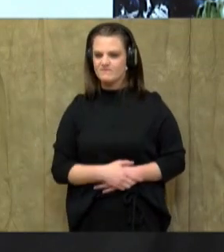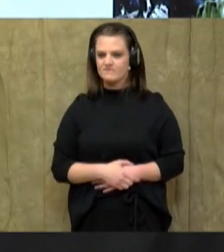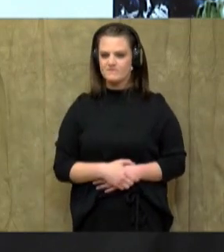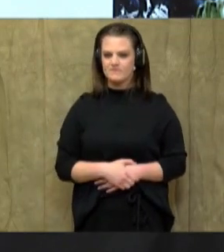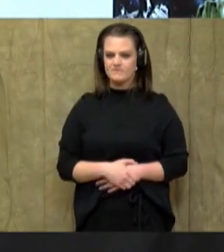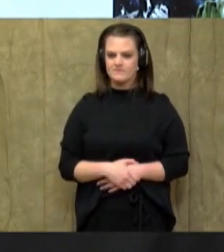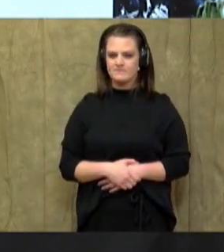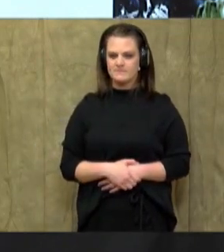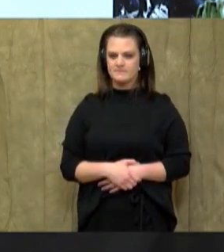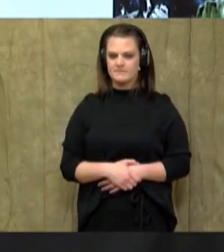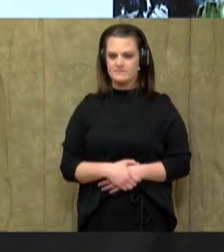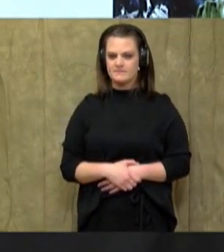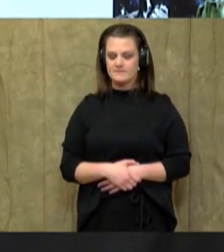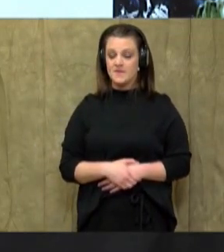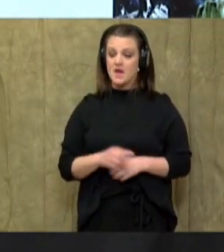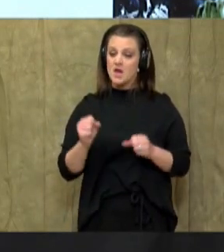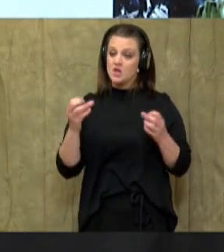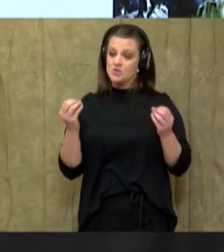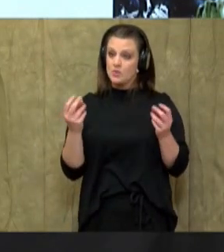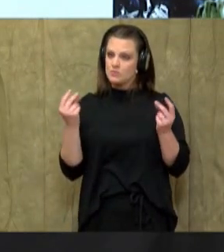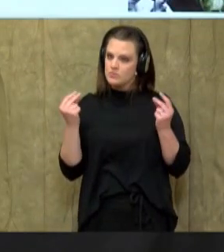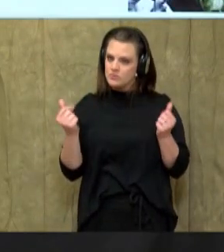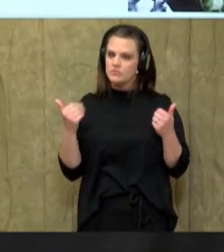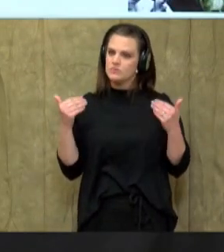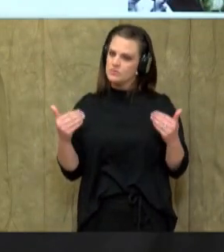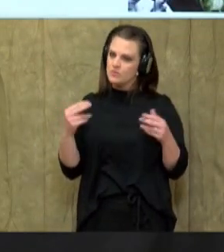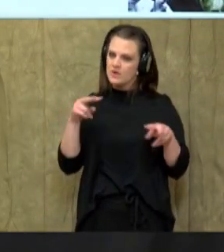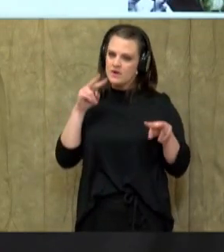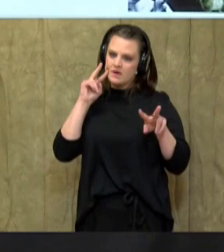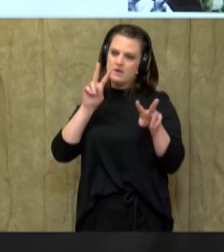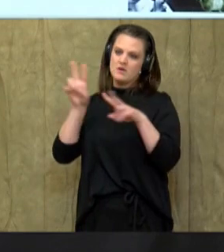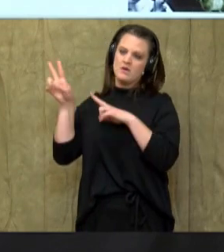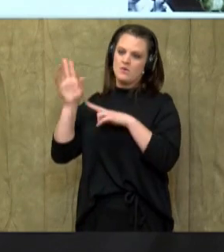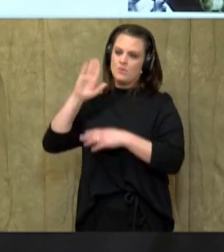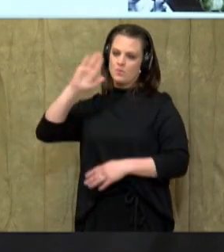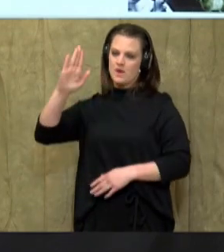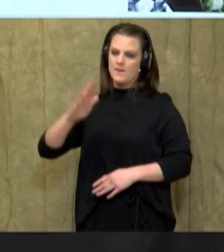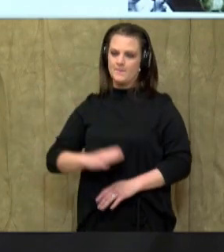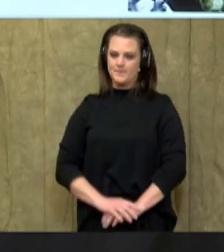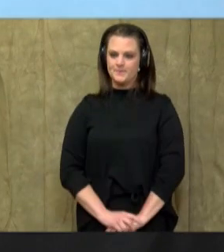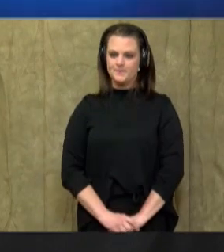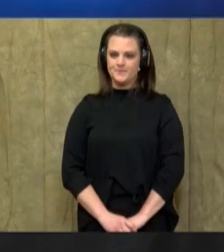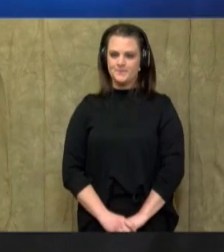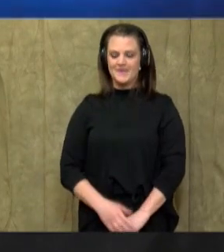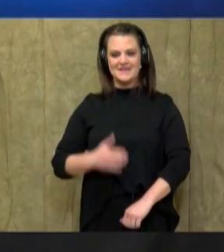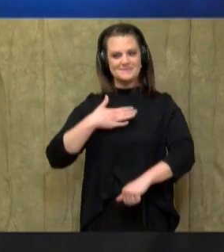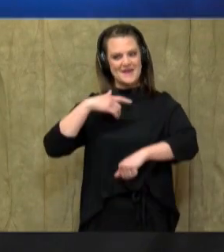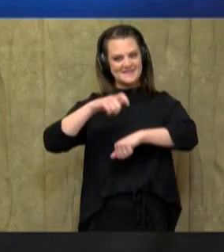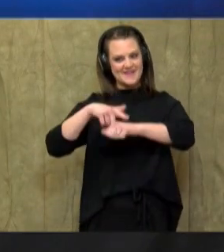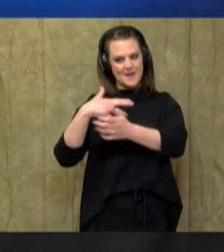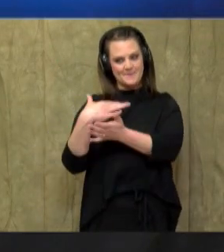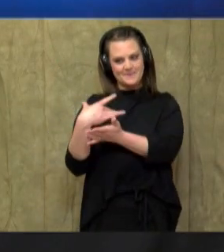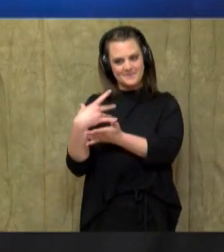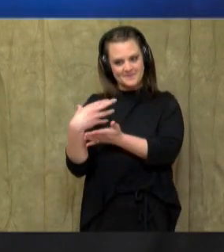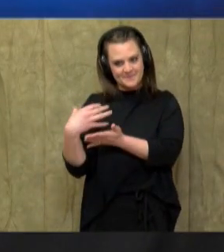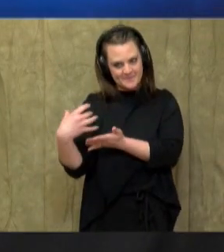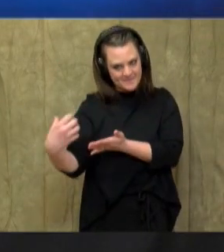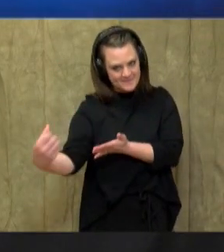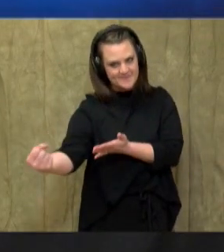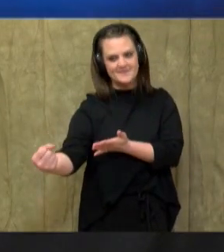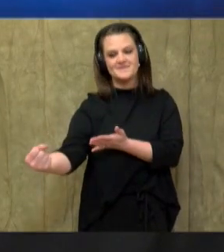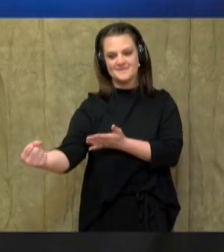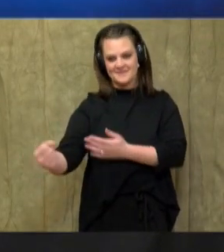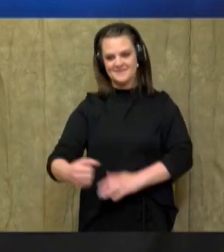So we're going to look very quickly at this text because my time is running out.